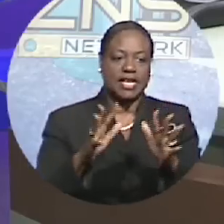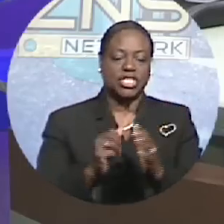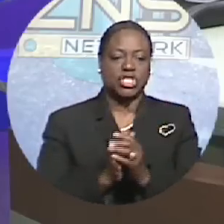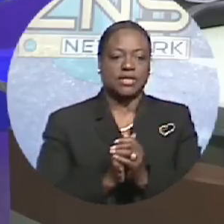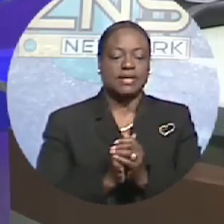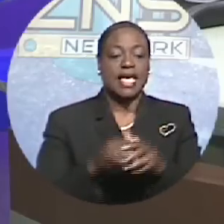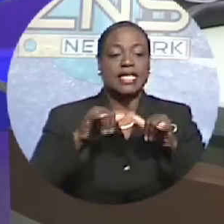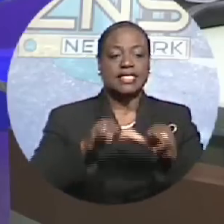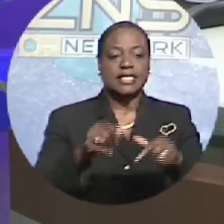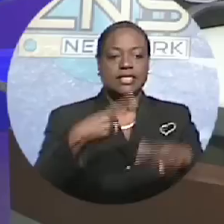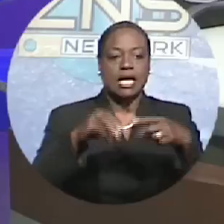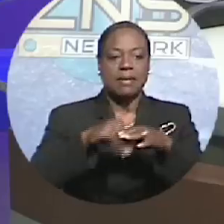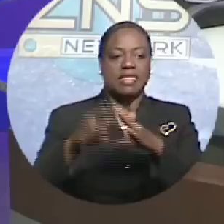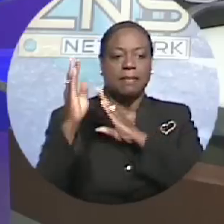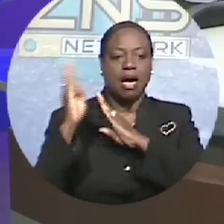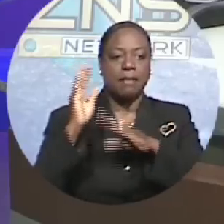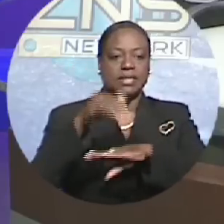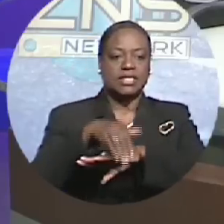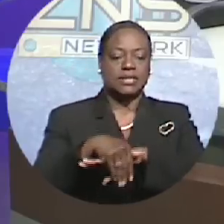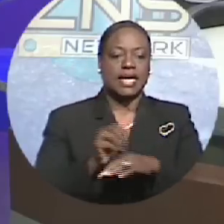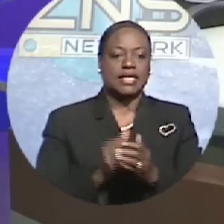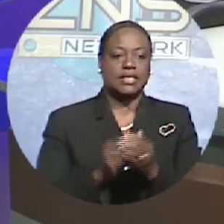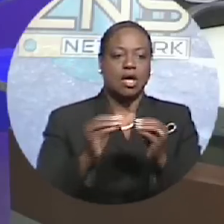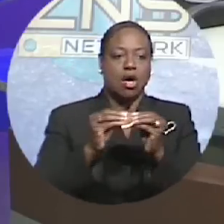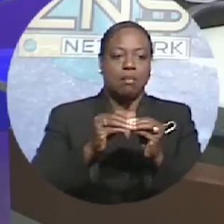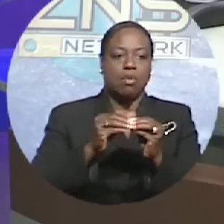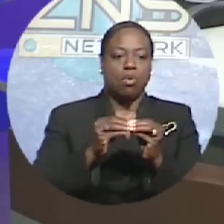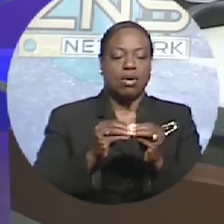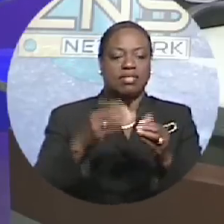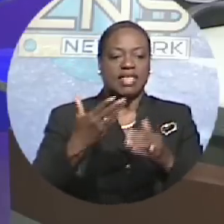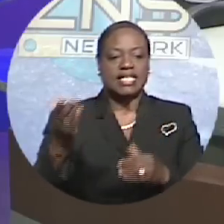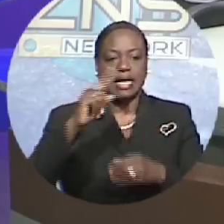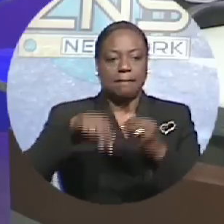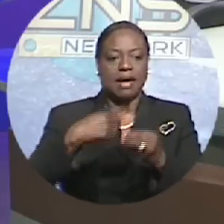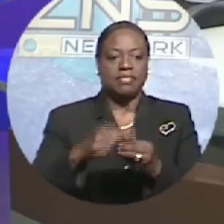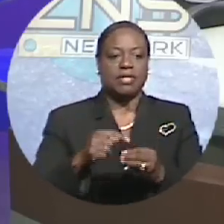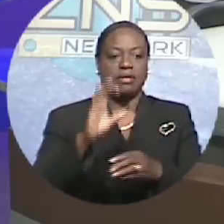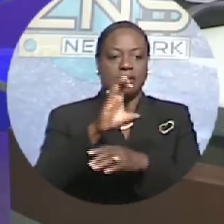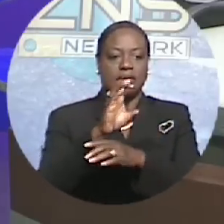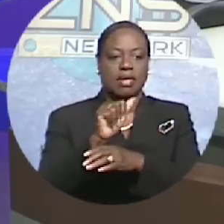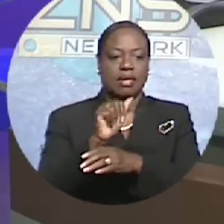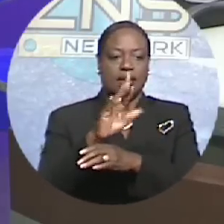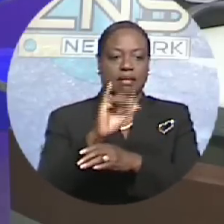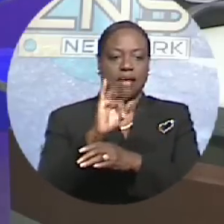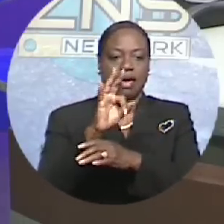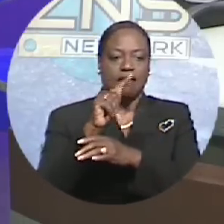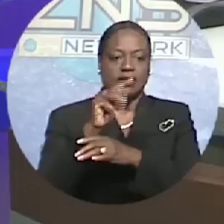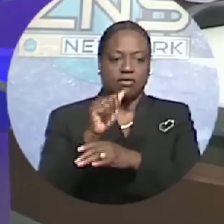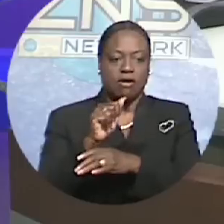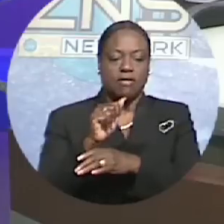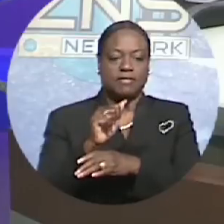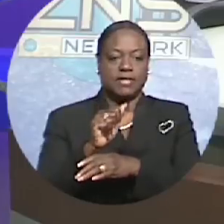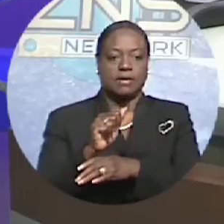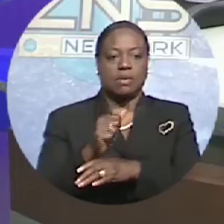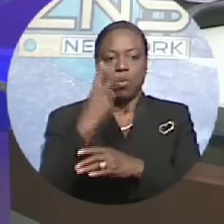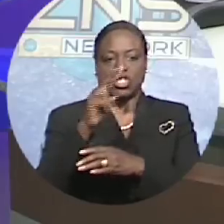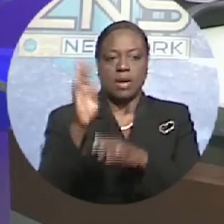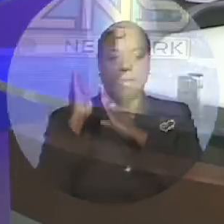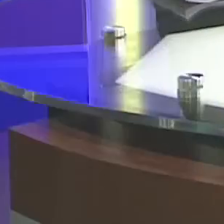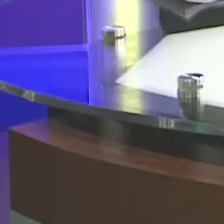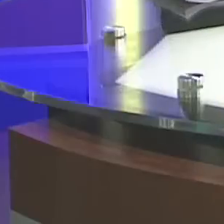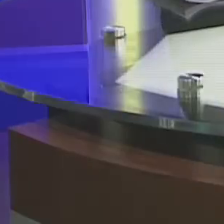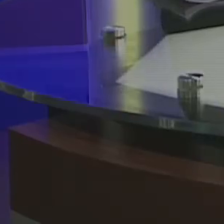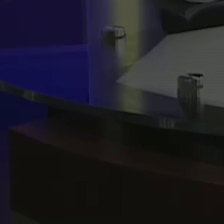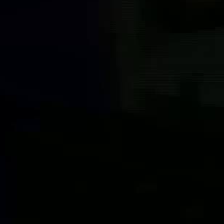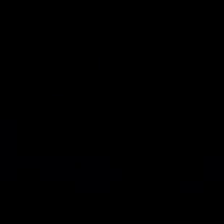All right, well, still to come in the Bahamas tonight. More highlights from the CARIFTA Track and Field Championships. You're watching the Bahamas tonight.